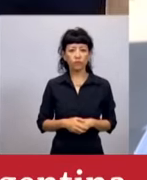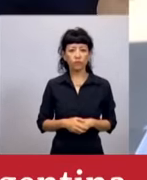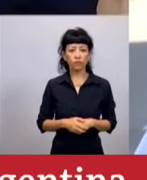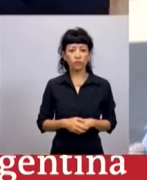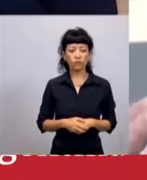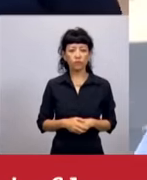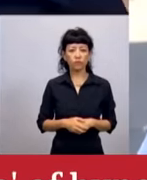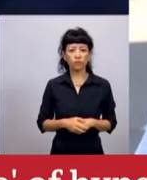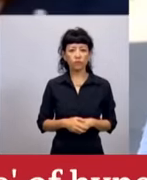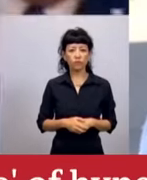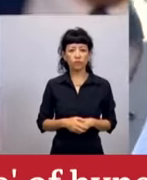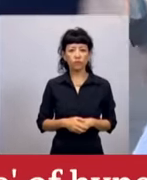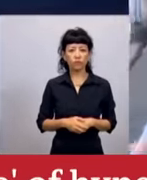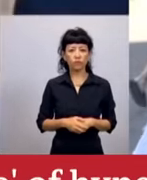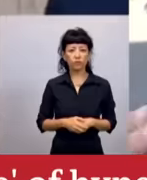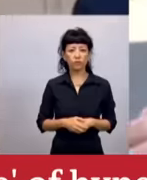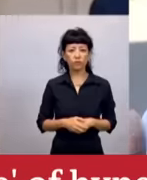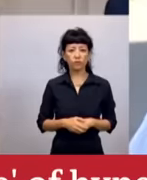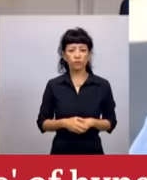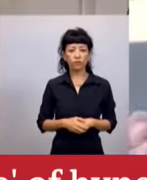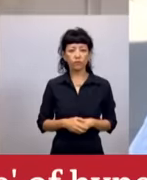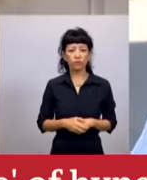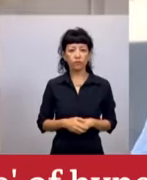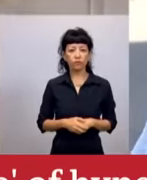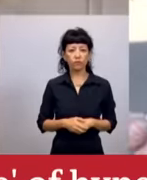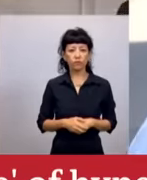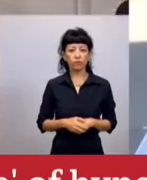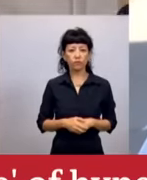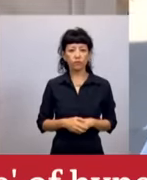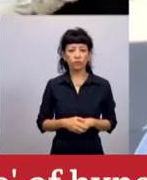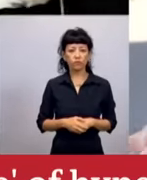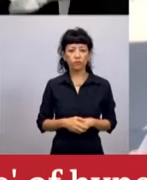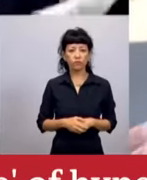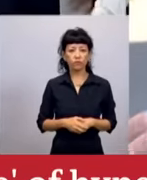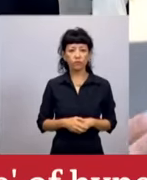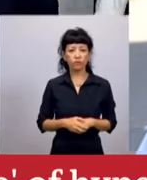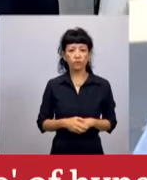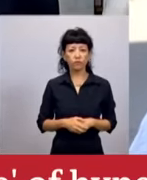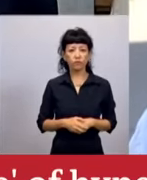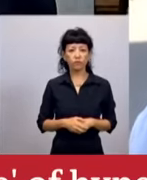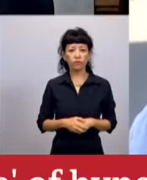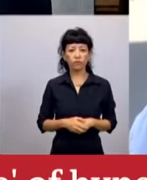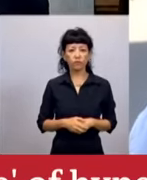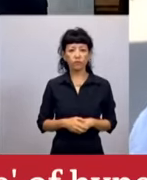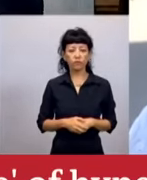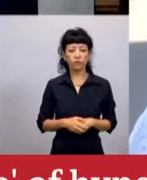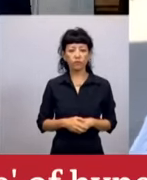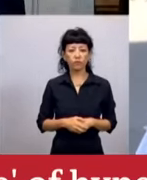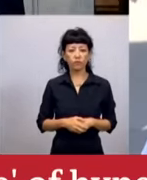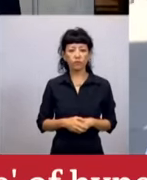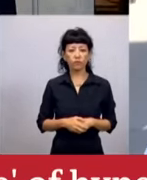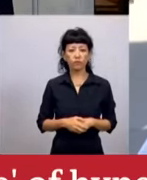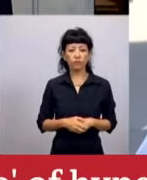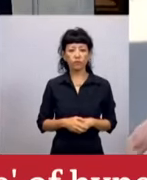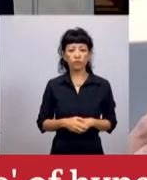40% per month, but so that's why he explained to the population that the beginning of the government